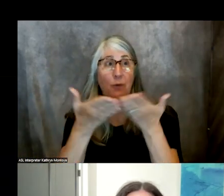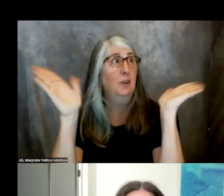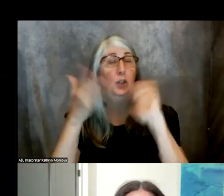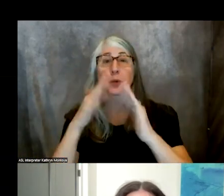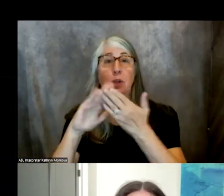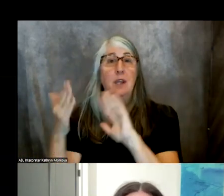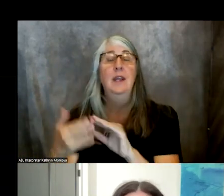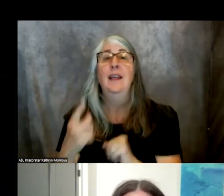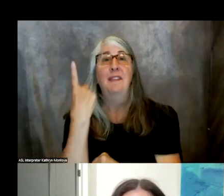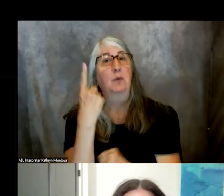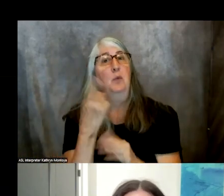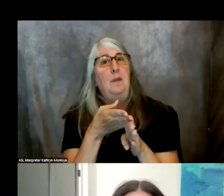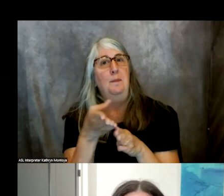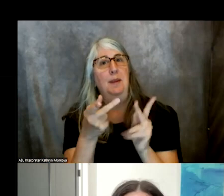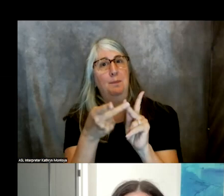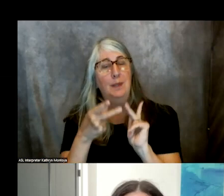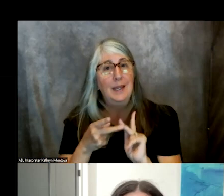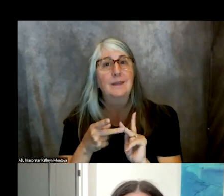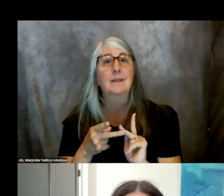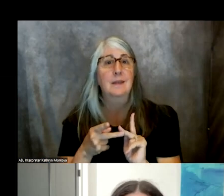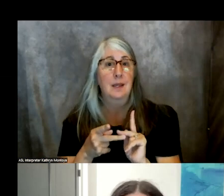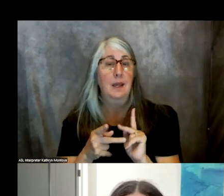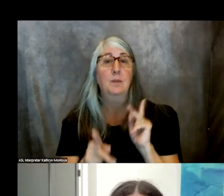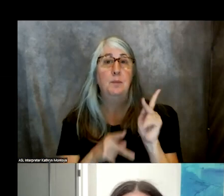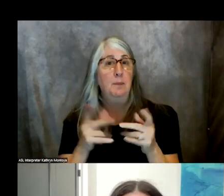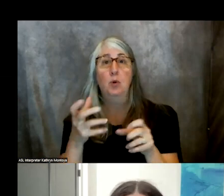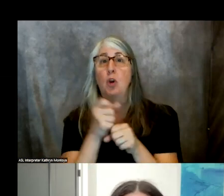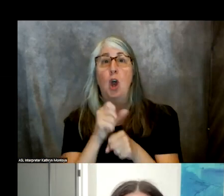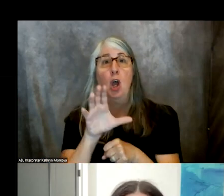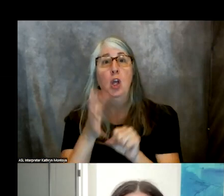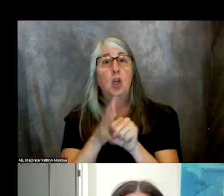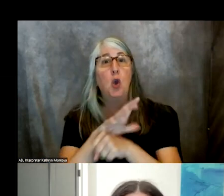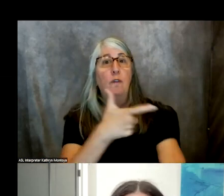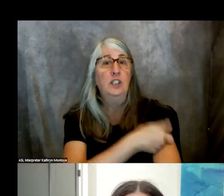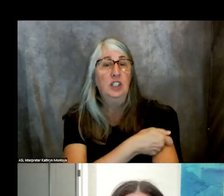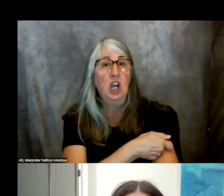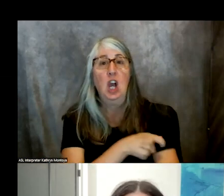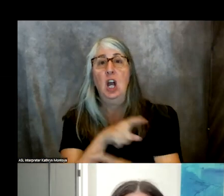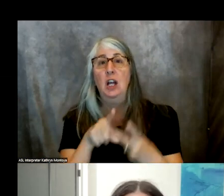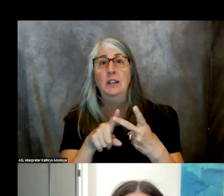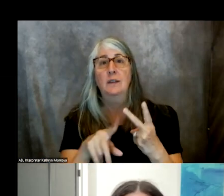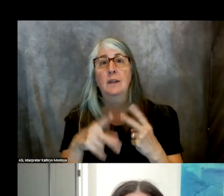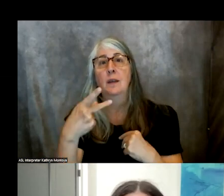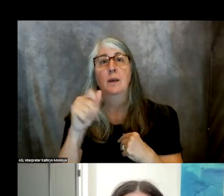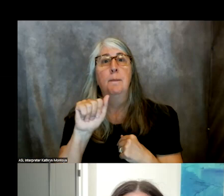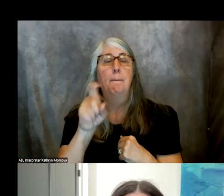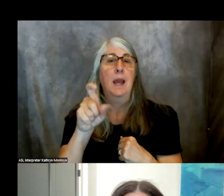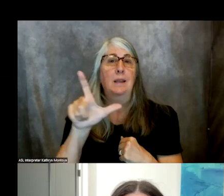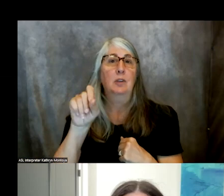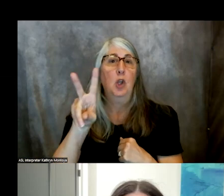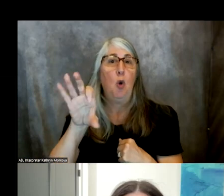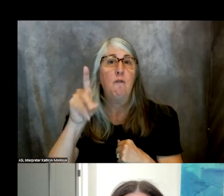places where our population got COVID vaccines, or where you could get Paxlovid if you became infected with